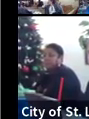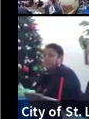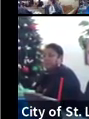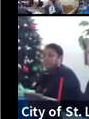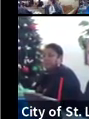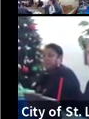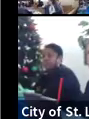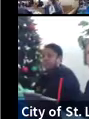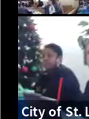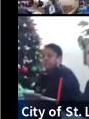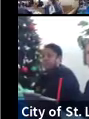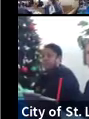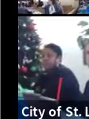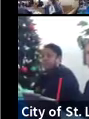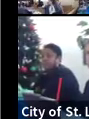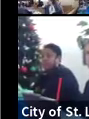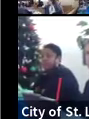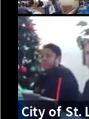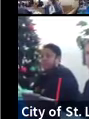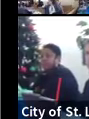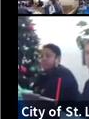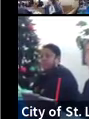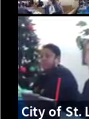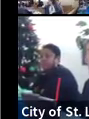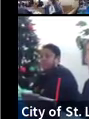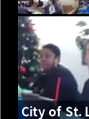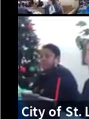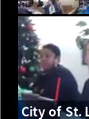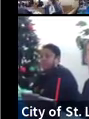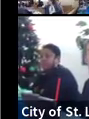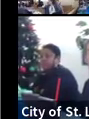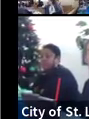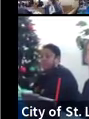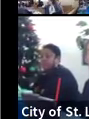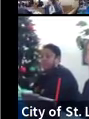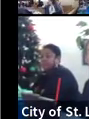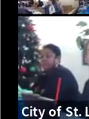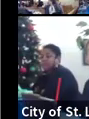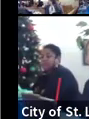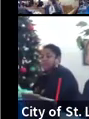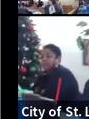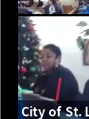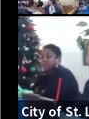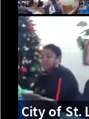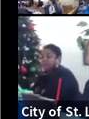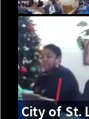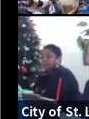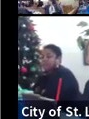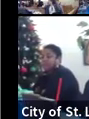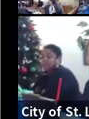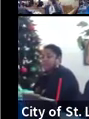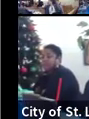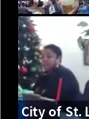Service, Antioch Baptist Church, Northside Youth and Senior Service, St. Philip Lutheran